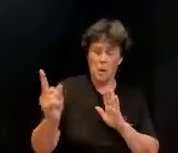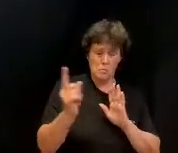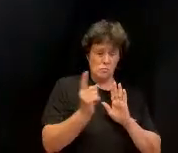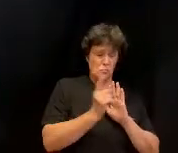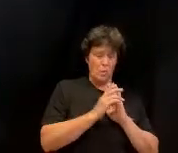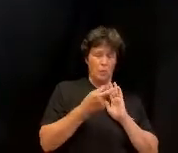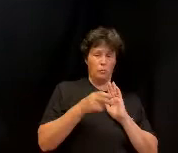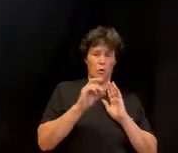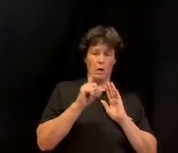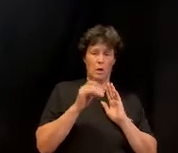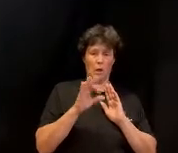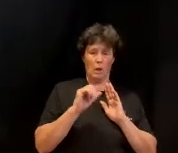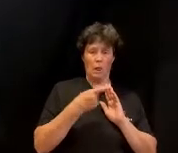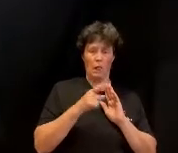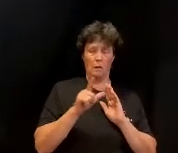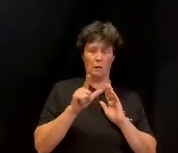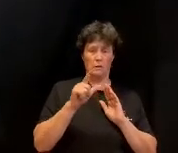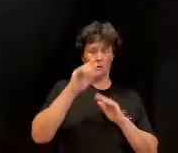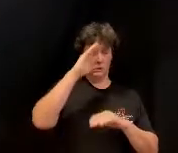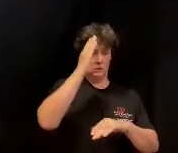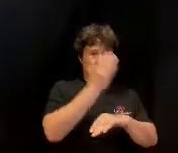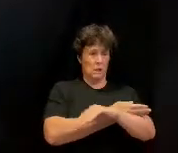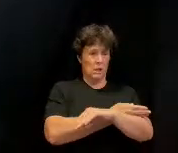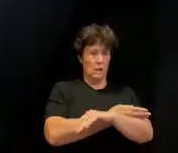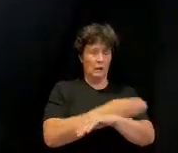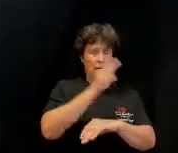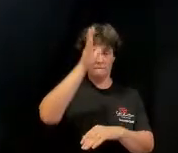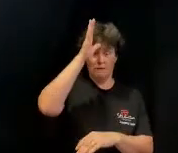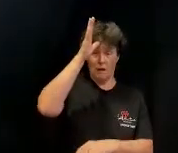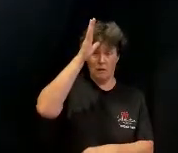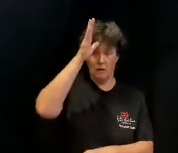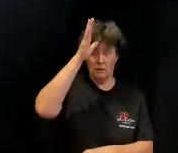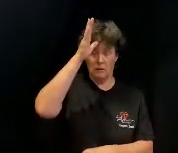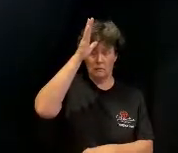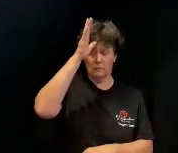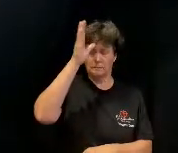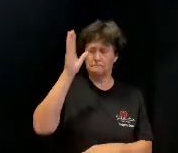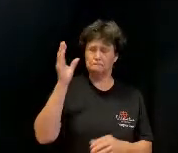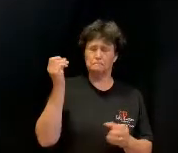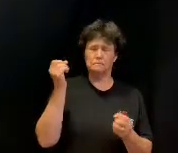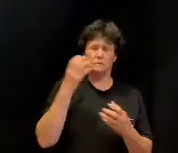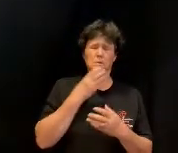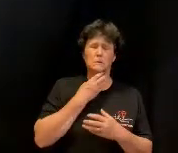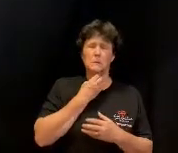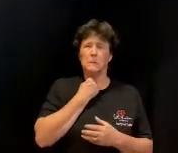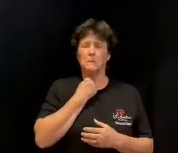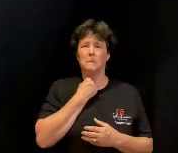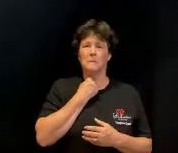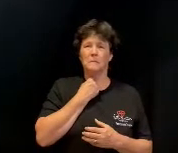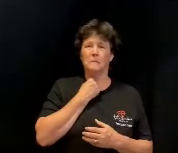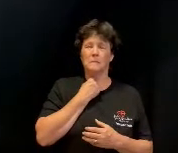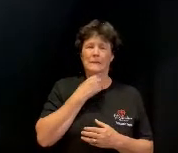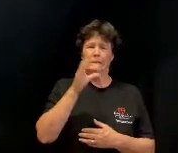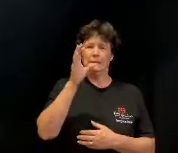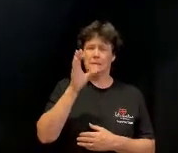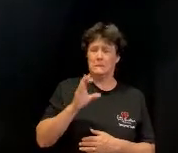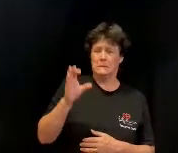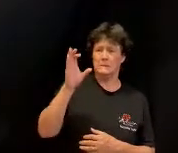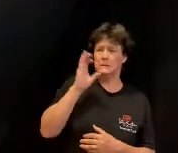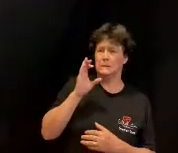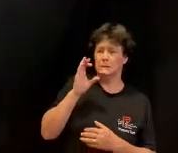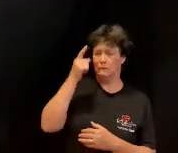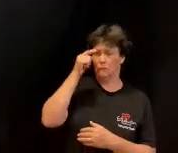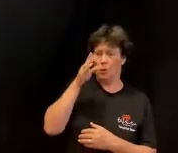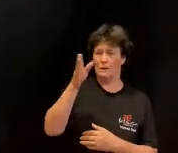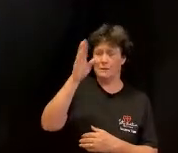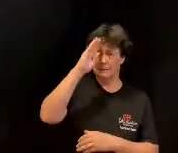love, he doesn't condemn. He aggressively seeks after hearts.